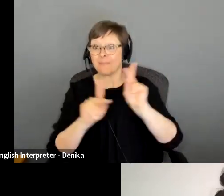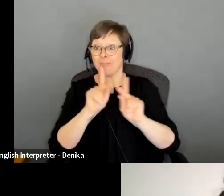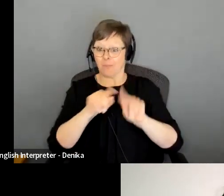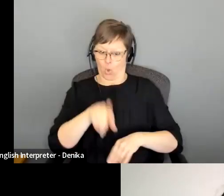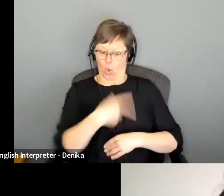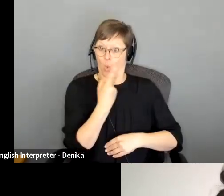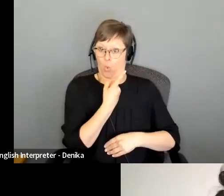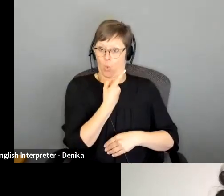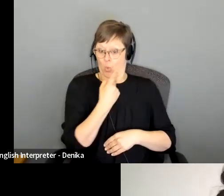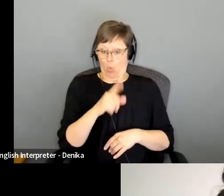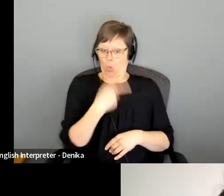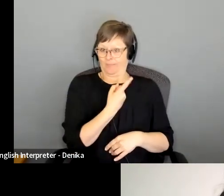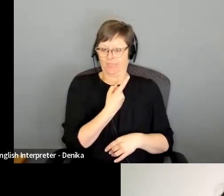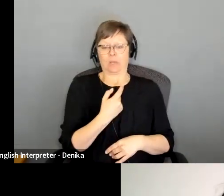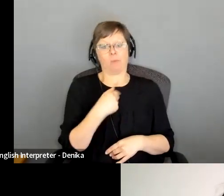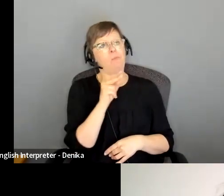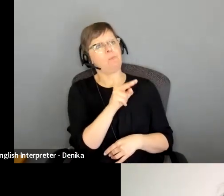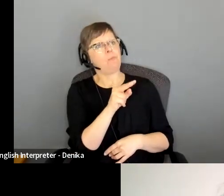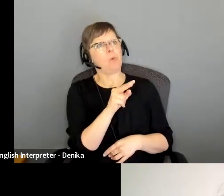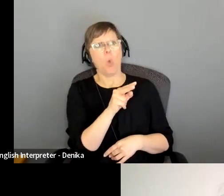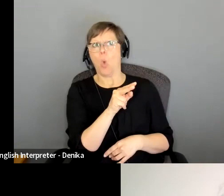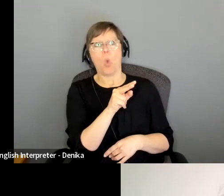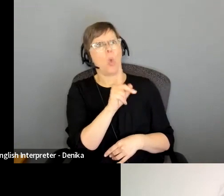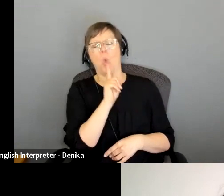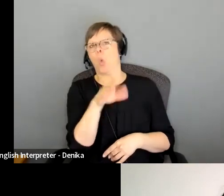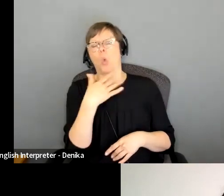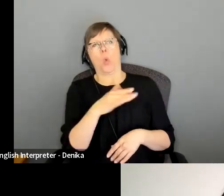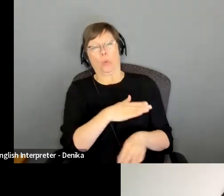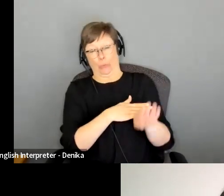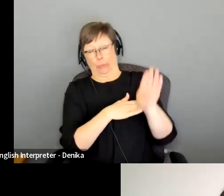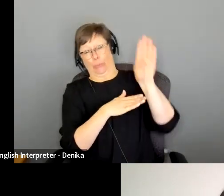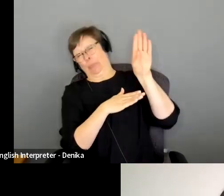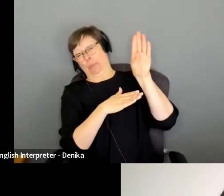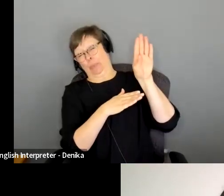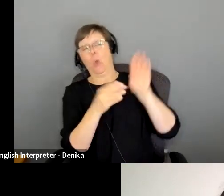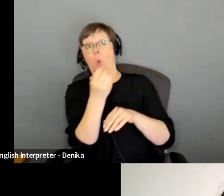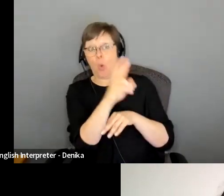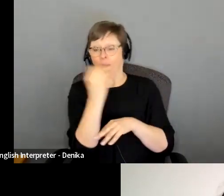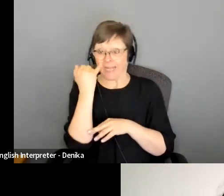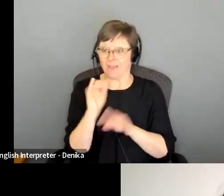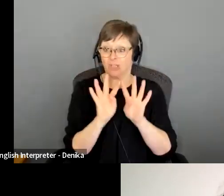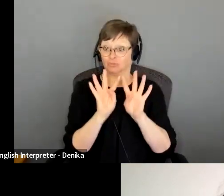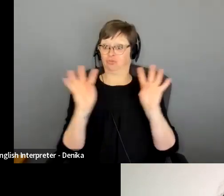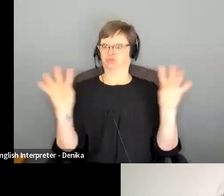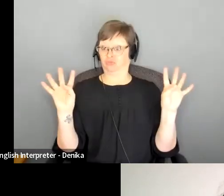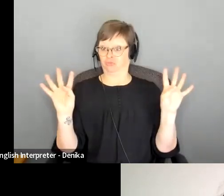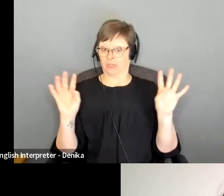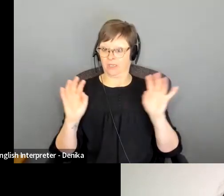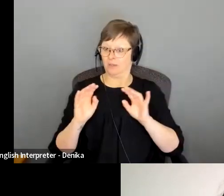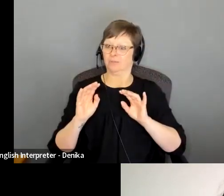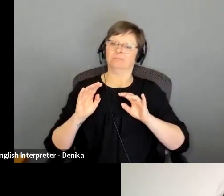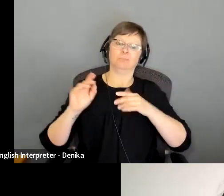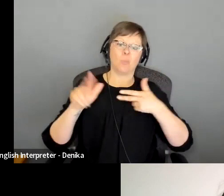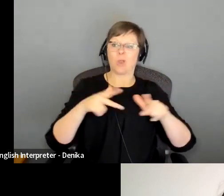they consistently would overestimate how steep the hill was. Whereas when folks were there at the bottom of the hill, out walking with other